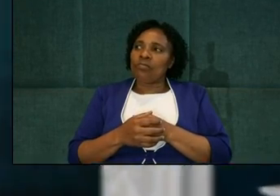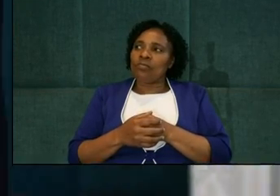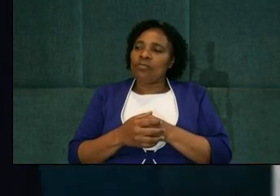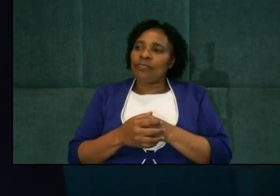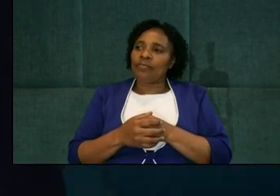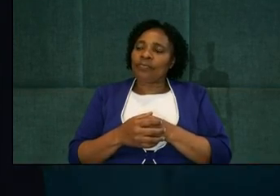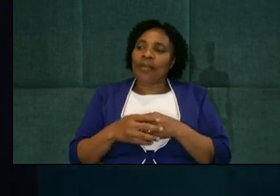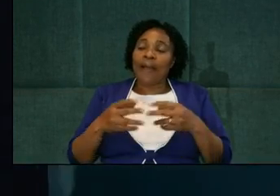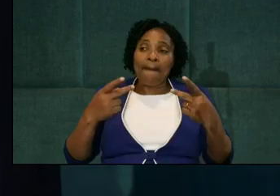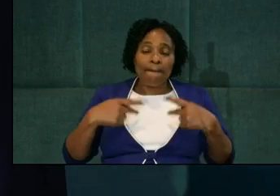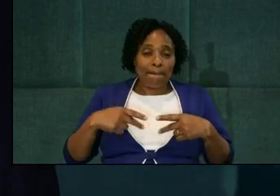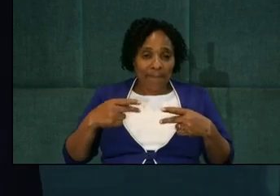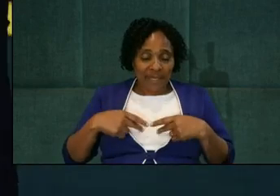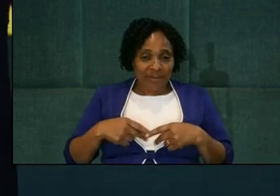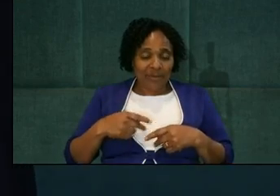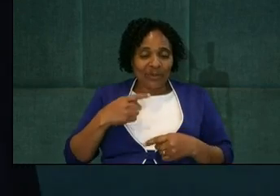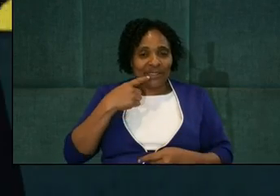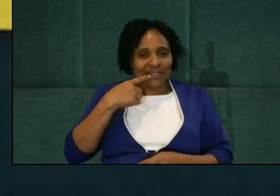Because the people said,